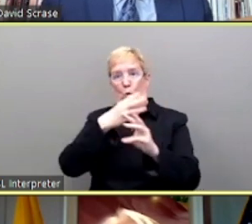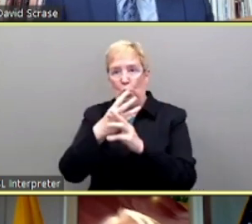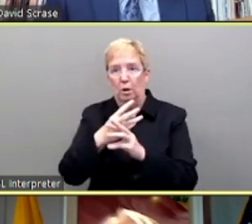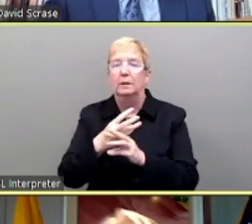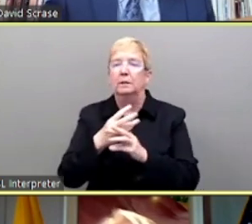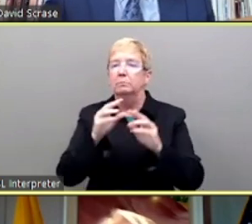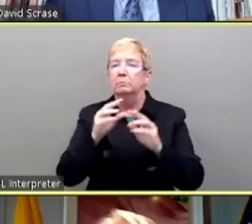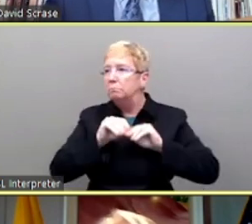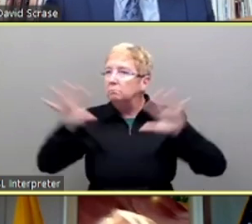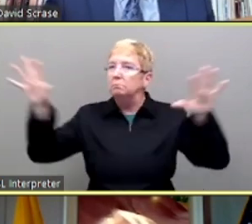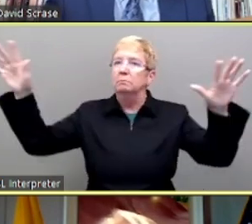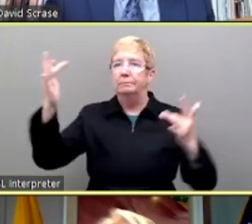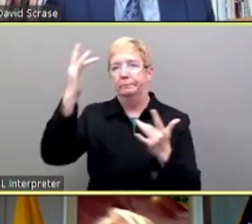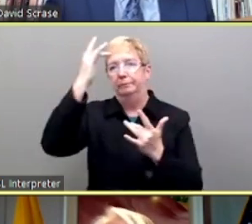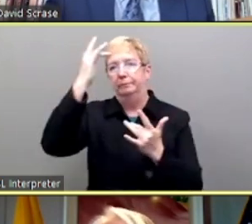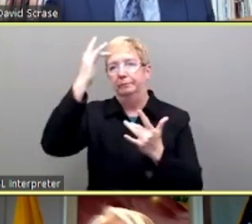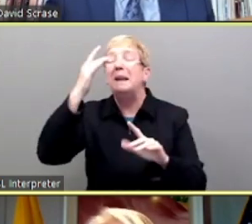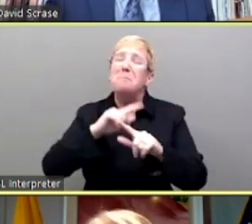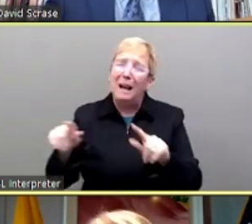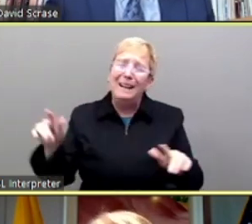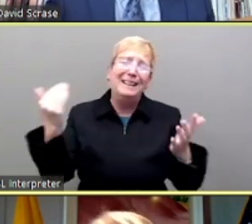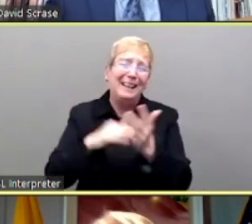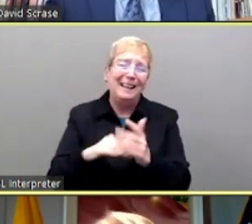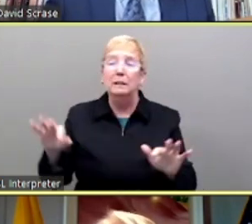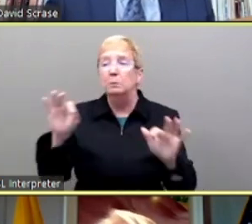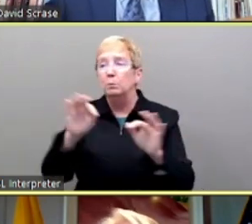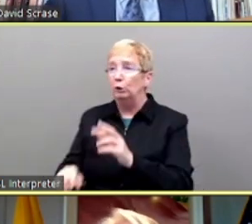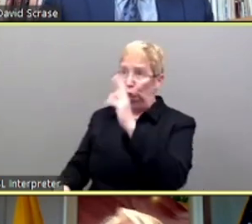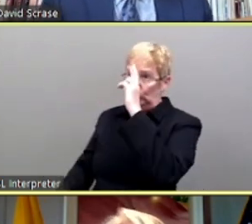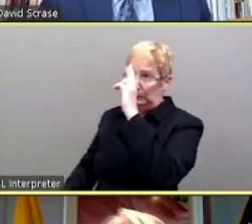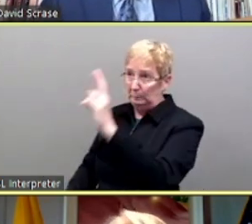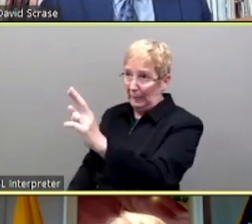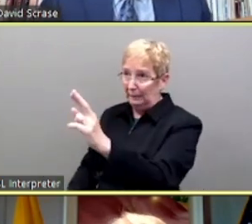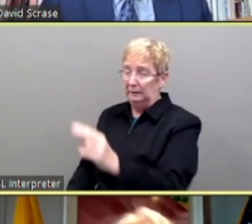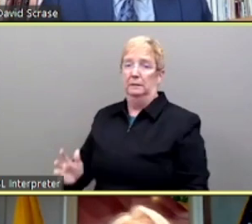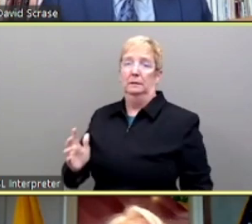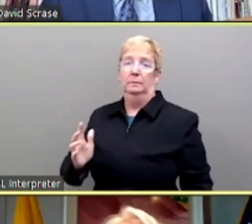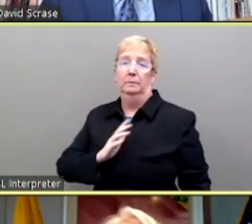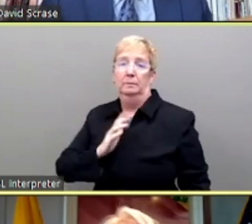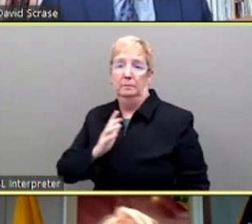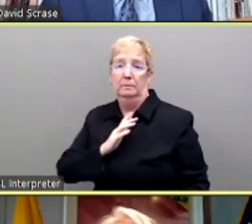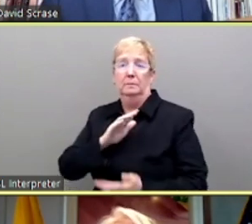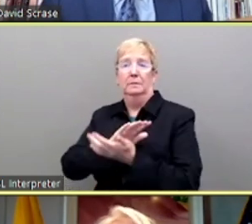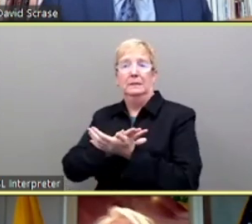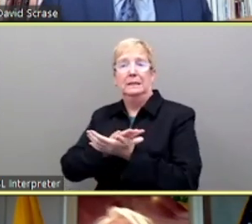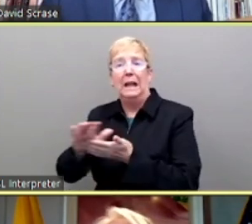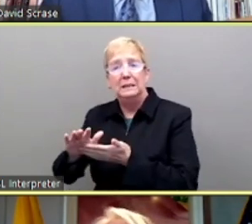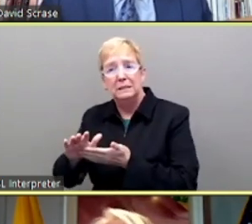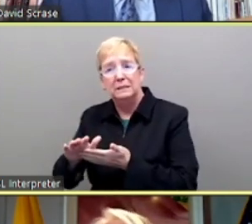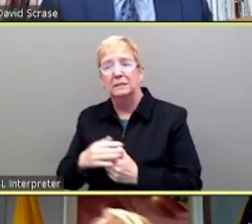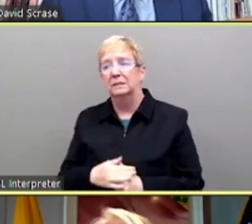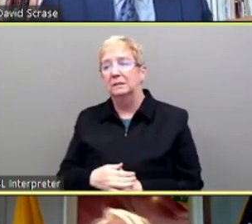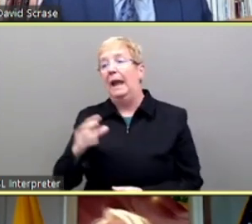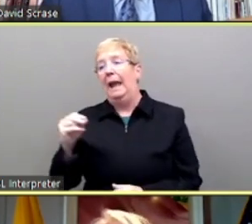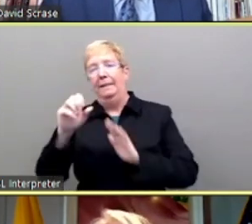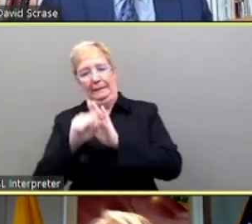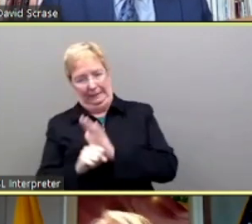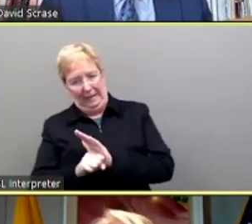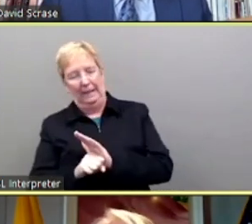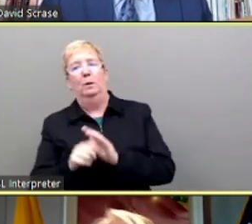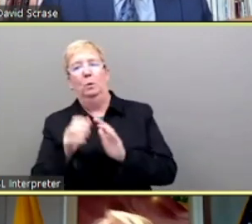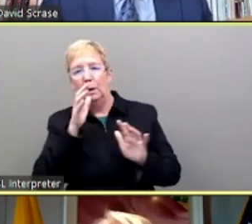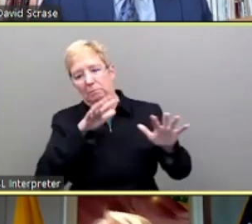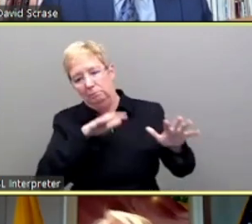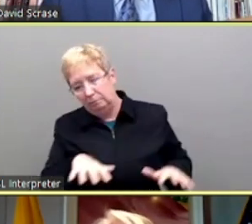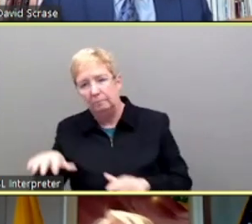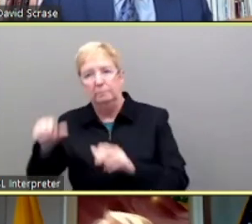with dignity and respect and kindness, and the state will do its part by making